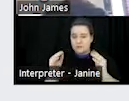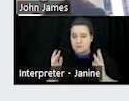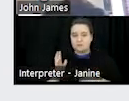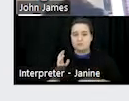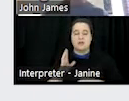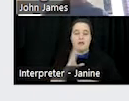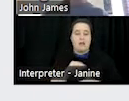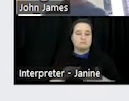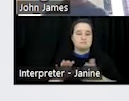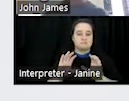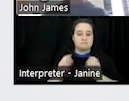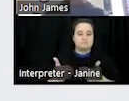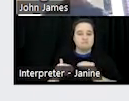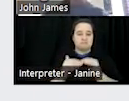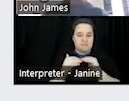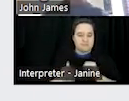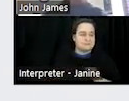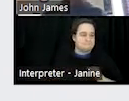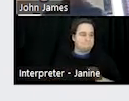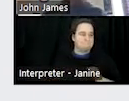And your classmates.